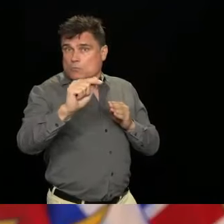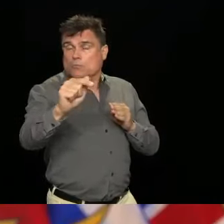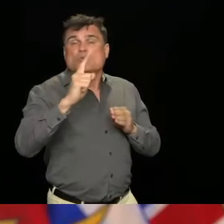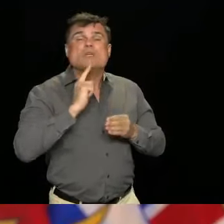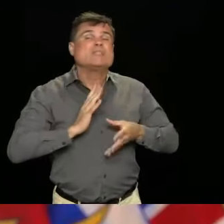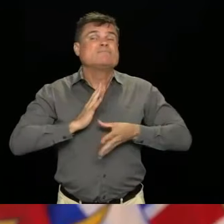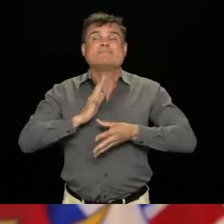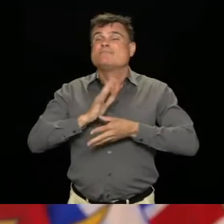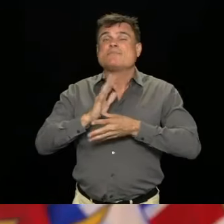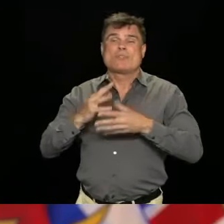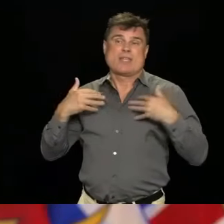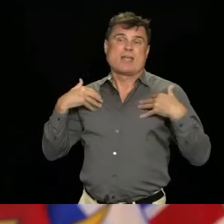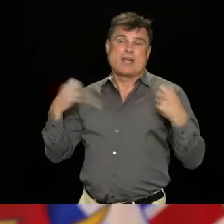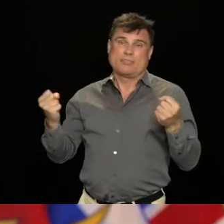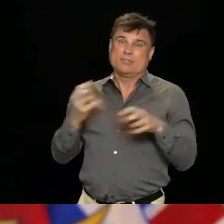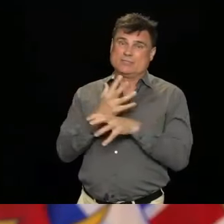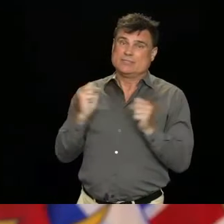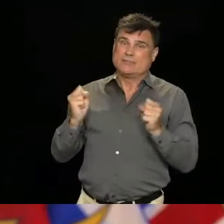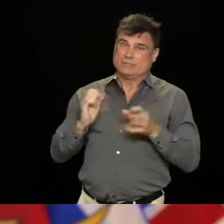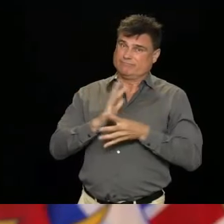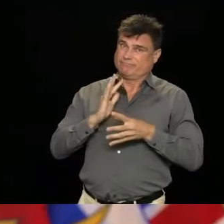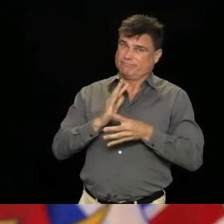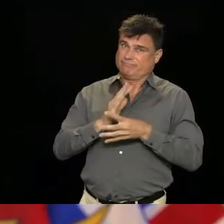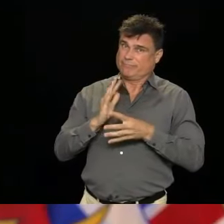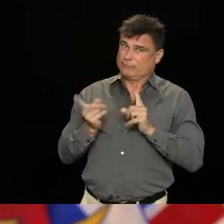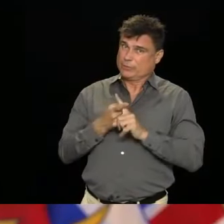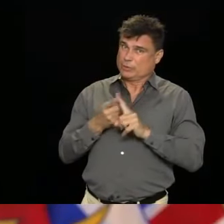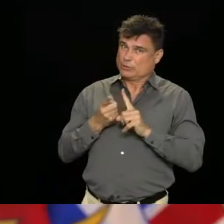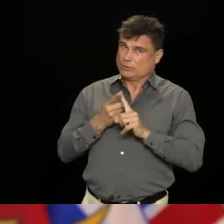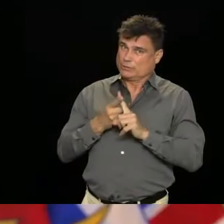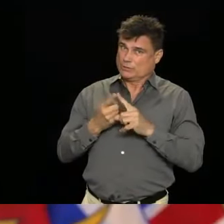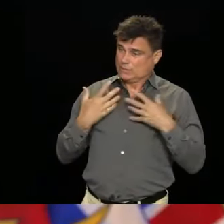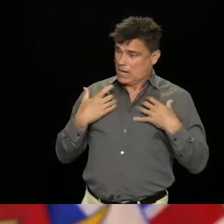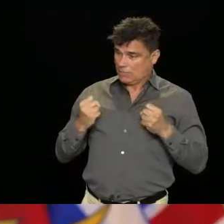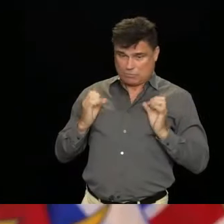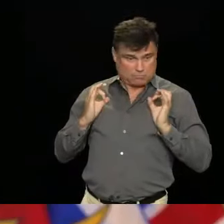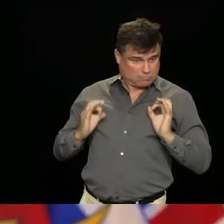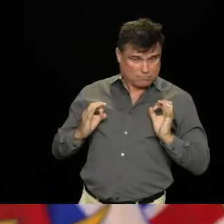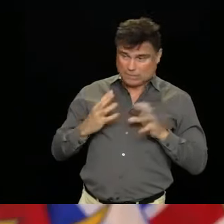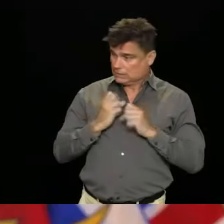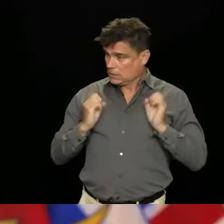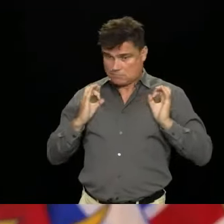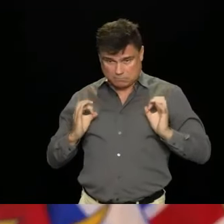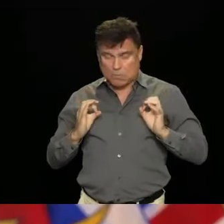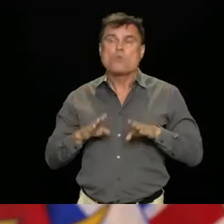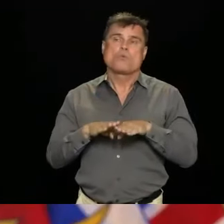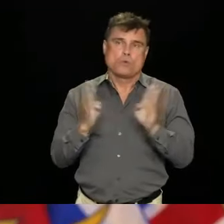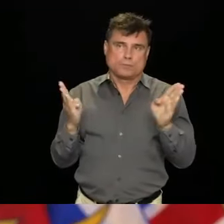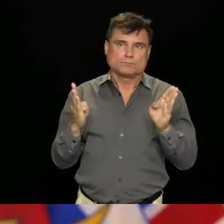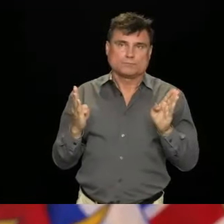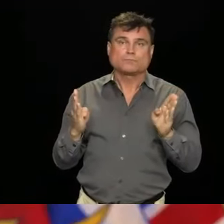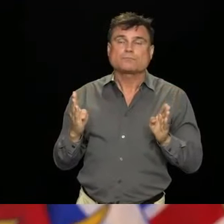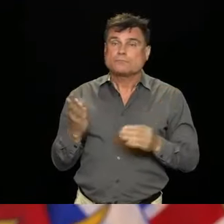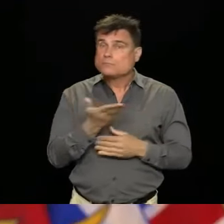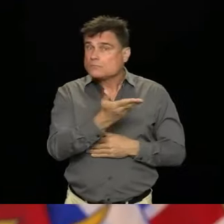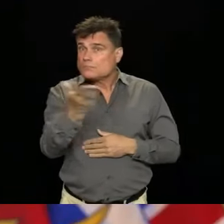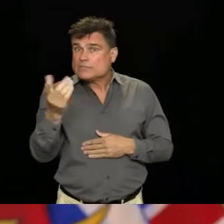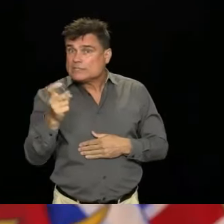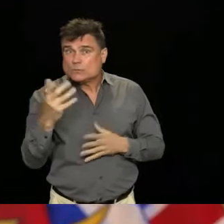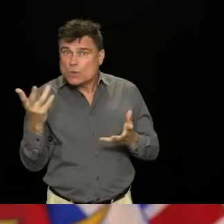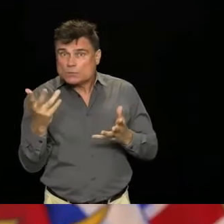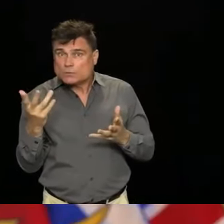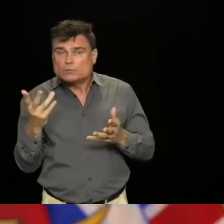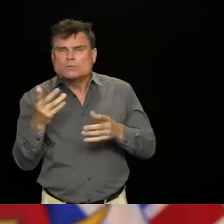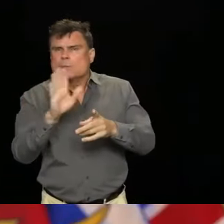of course, always first. We're weighing the needs of people and businesses, and we'll build on the relief and recovery